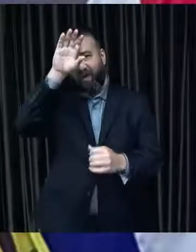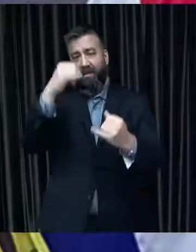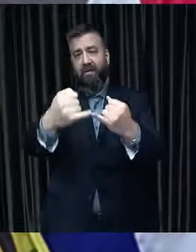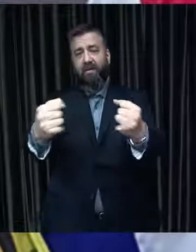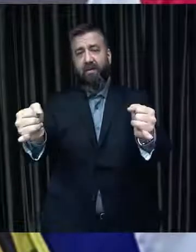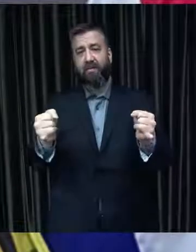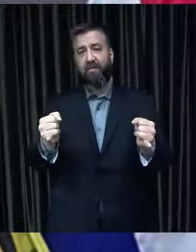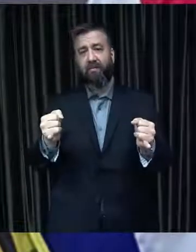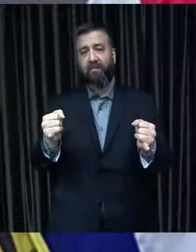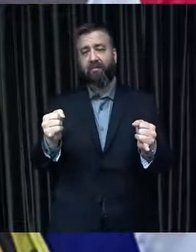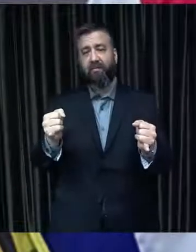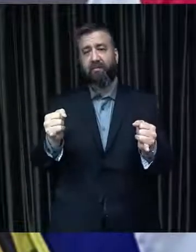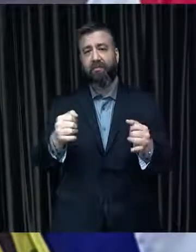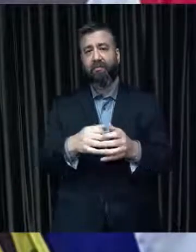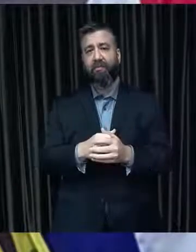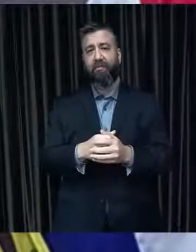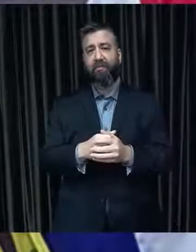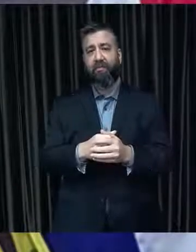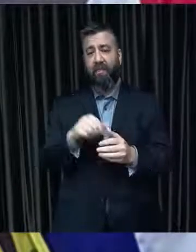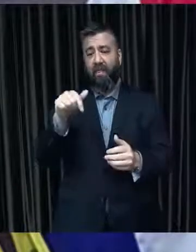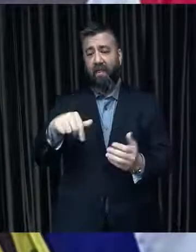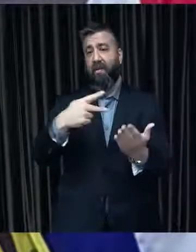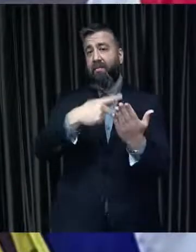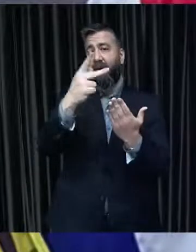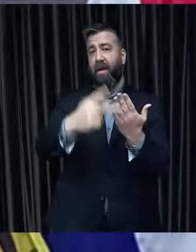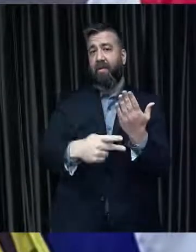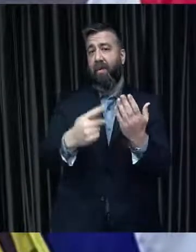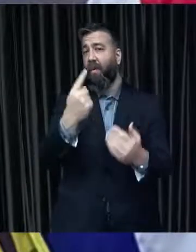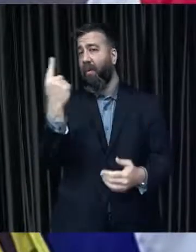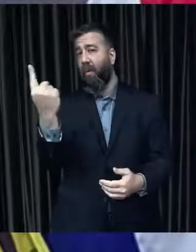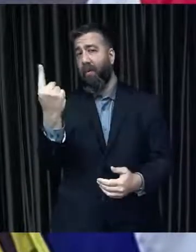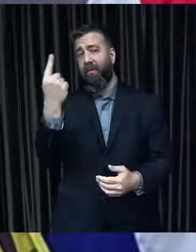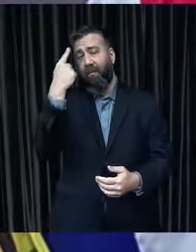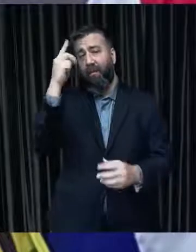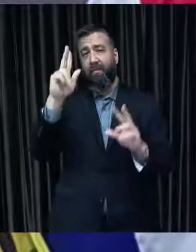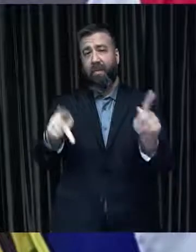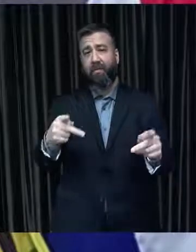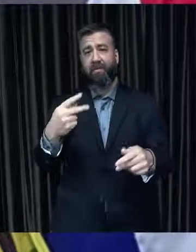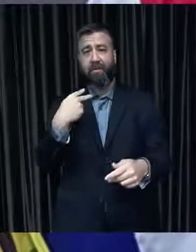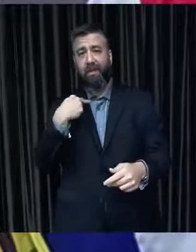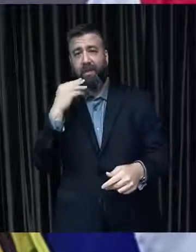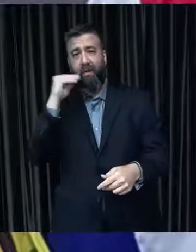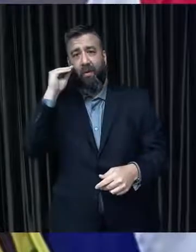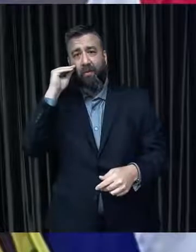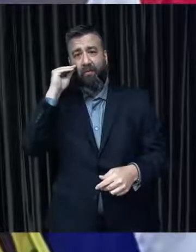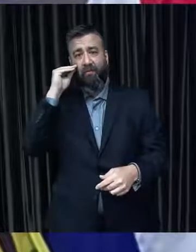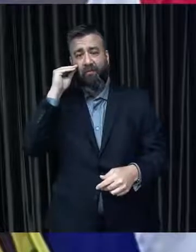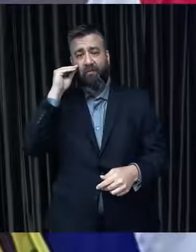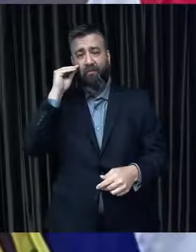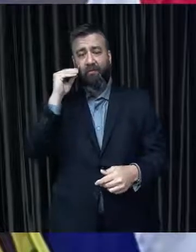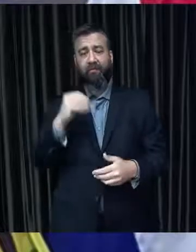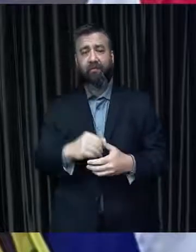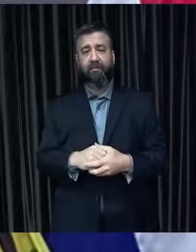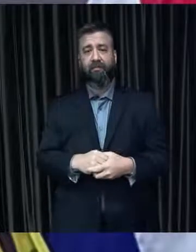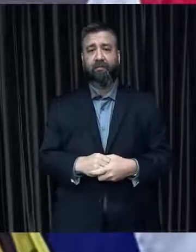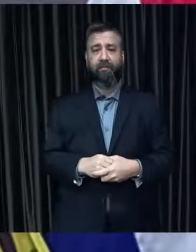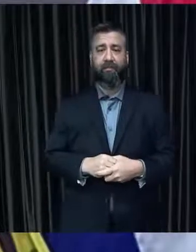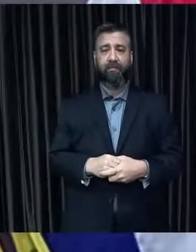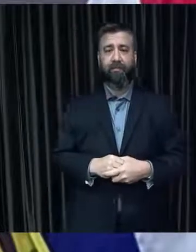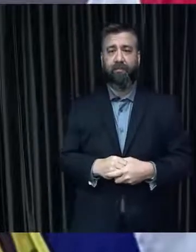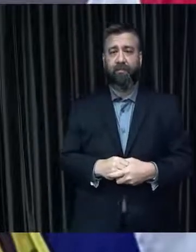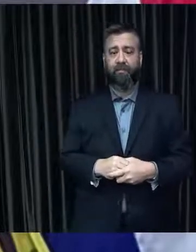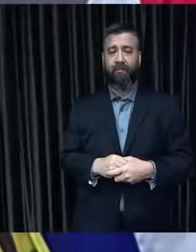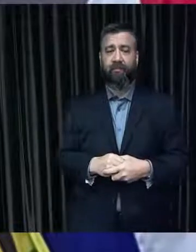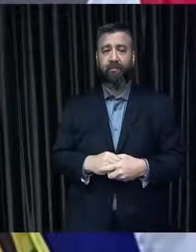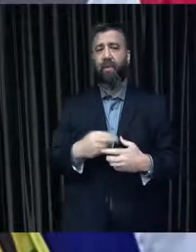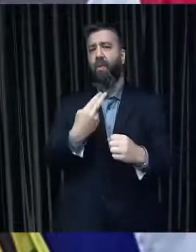caregivers. This program is only for those limited to their home and not for those who can get out with assistance. We use